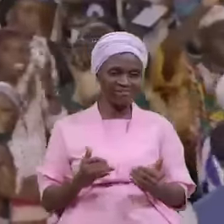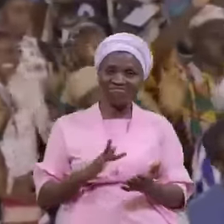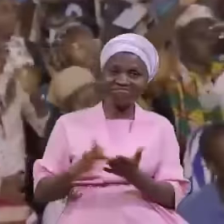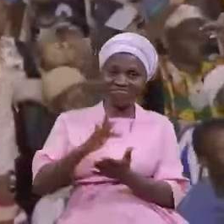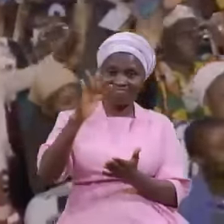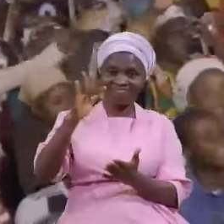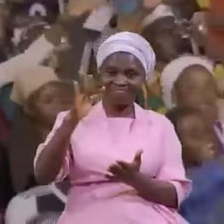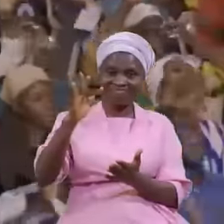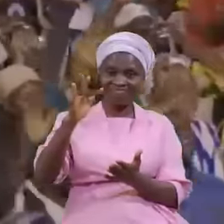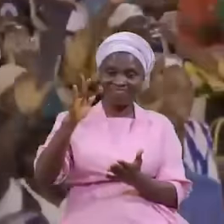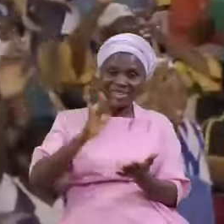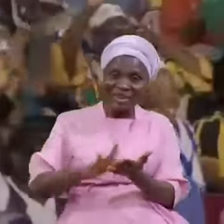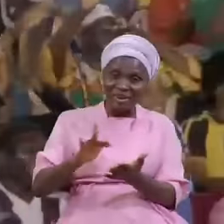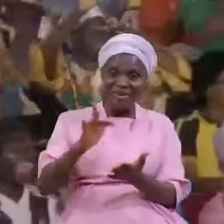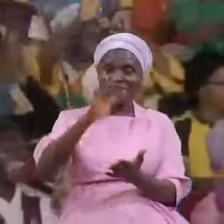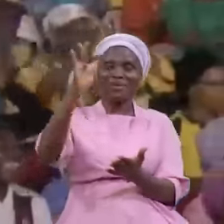Glory!